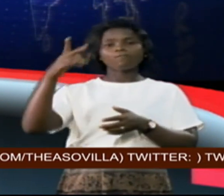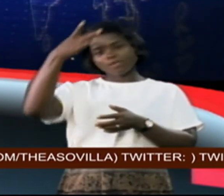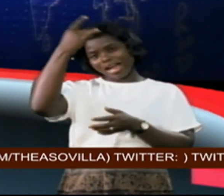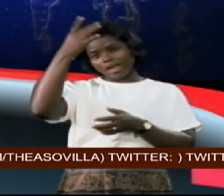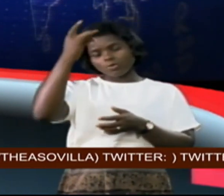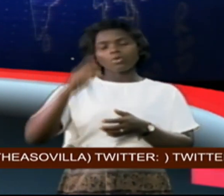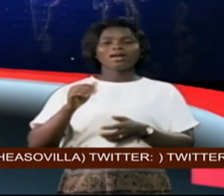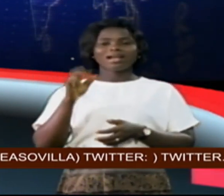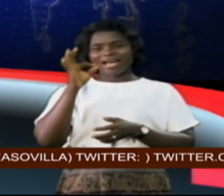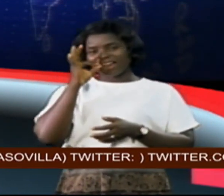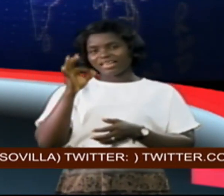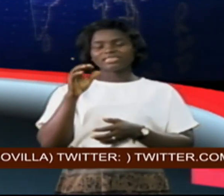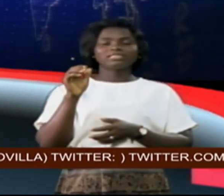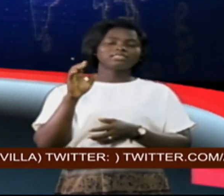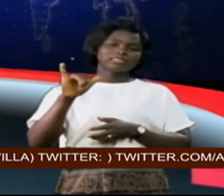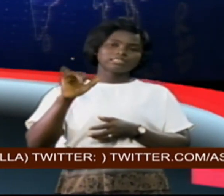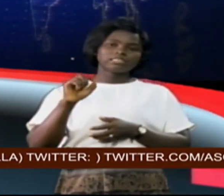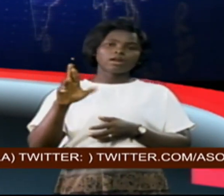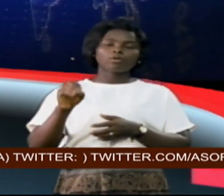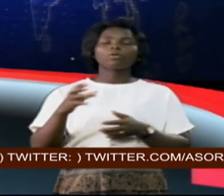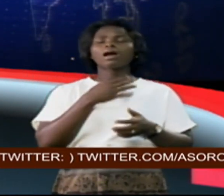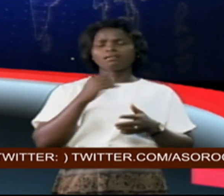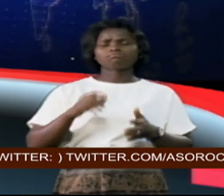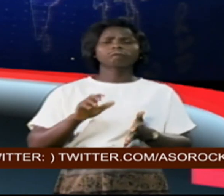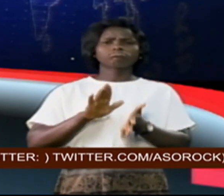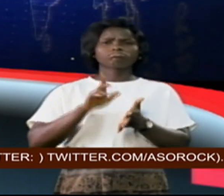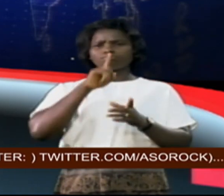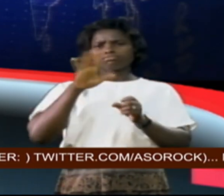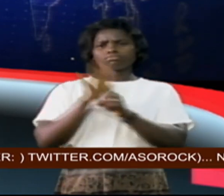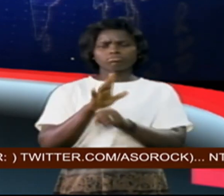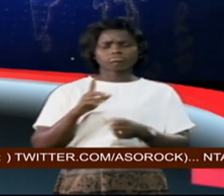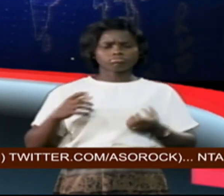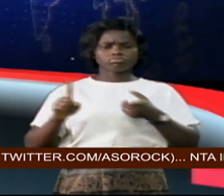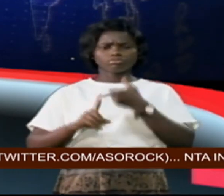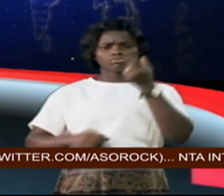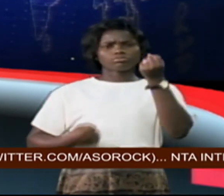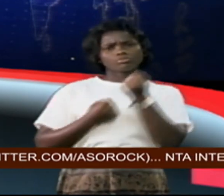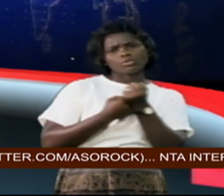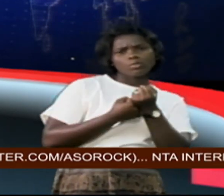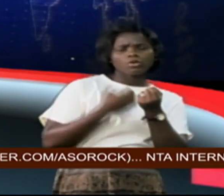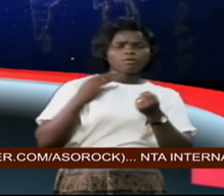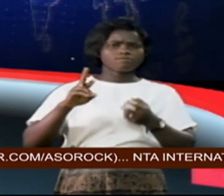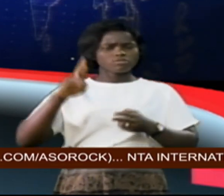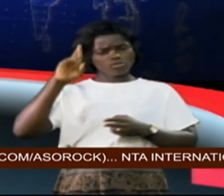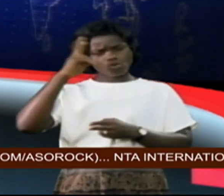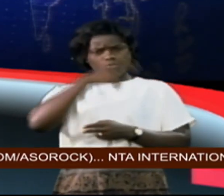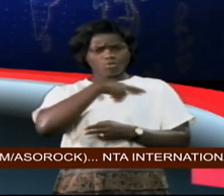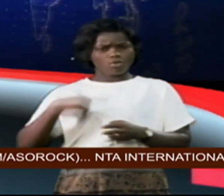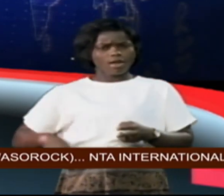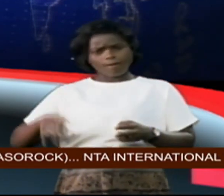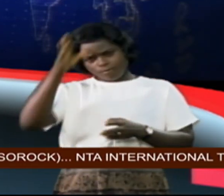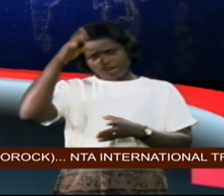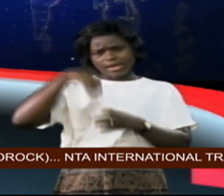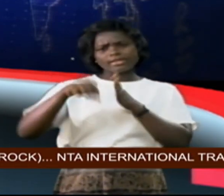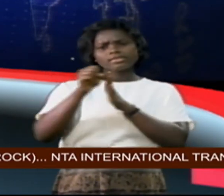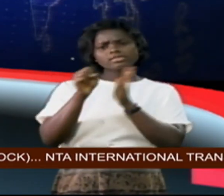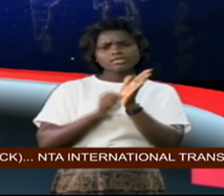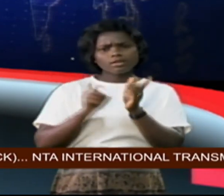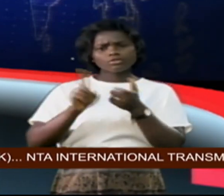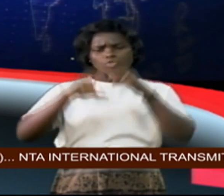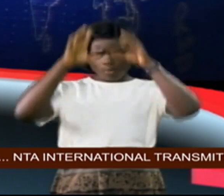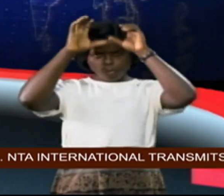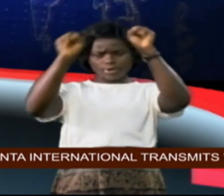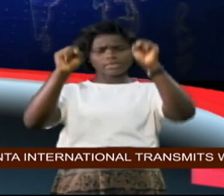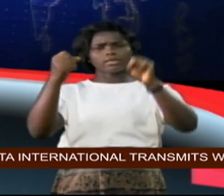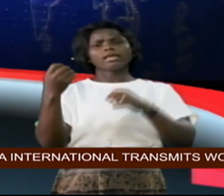Ado Bayero, has pledged unalloyed loyalty and support of the royal fathers in the state to President Muhammadu